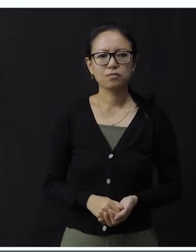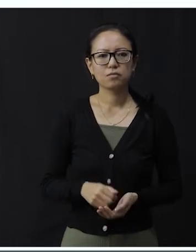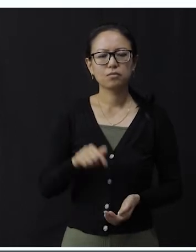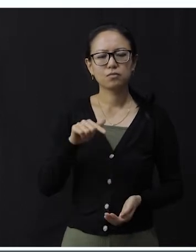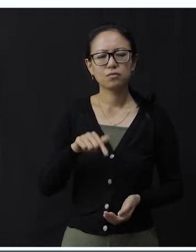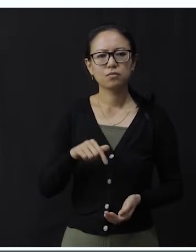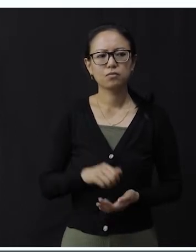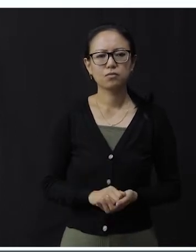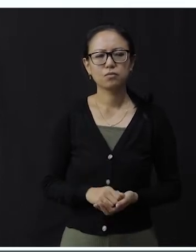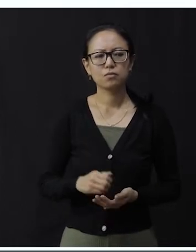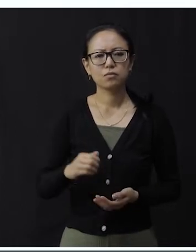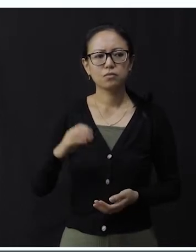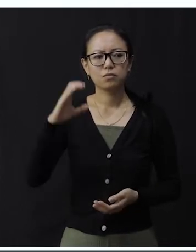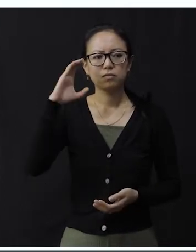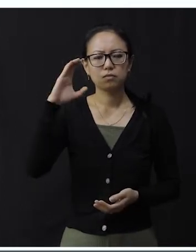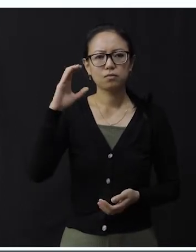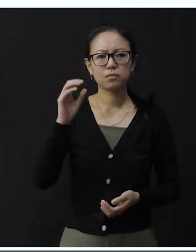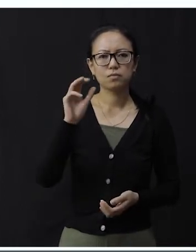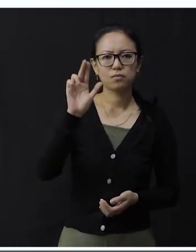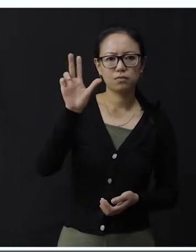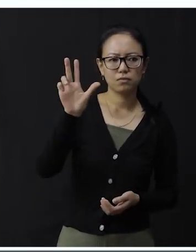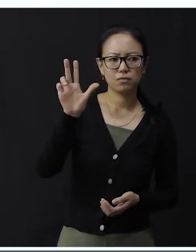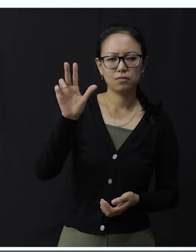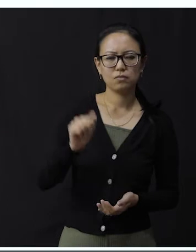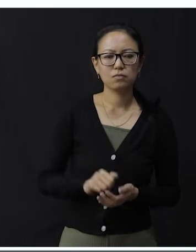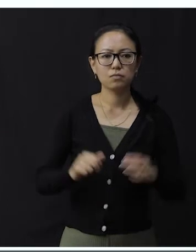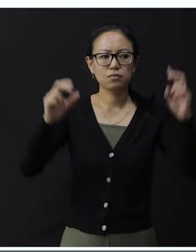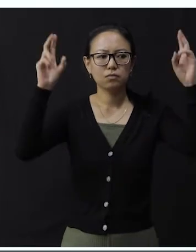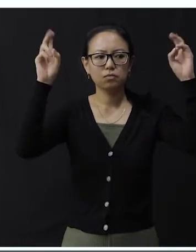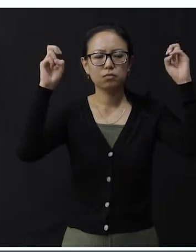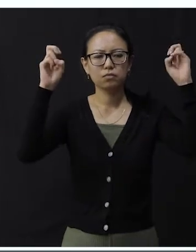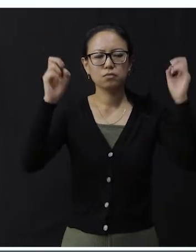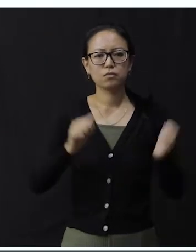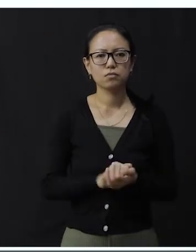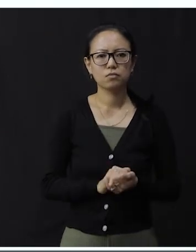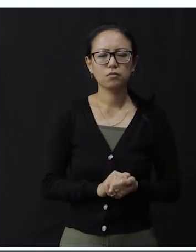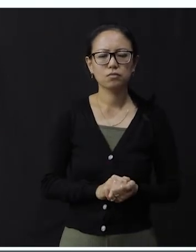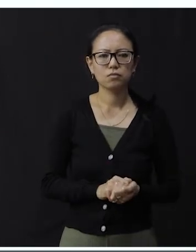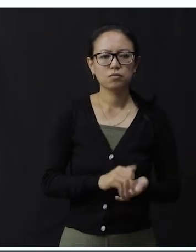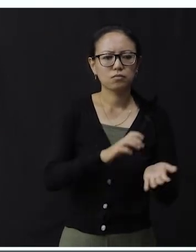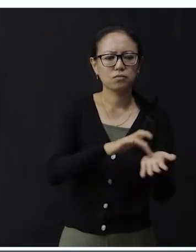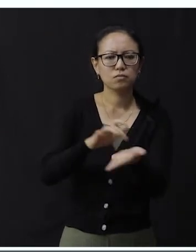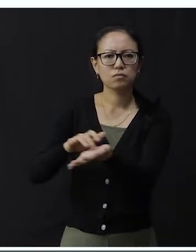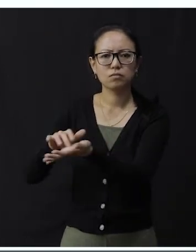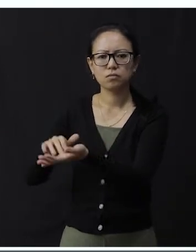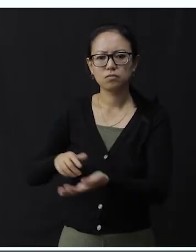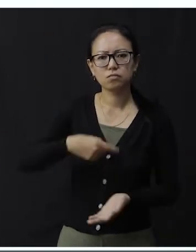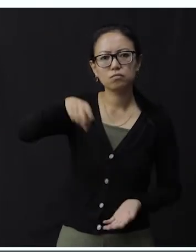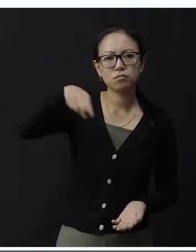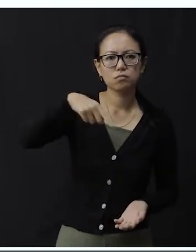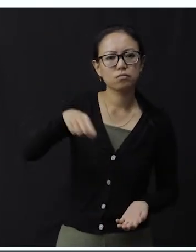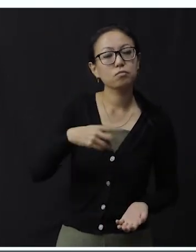today's class, I am going to introduce you an interesting topic. The lesson it is about going to different